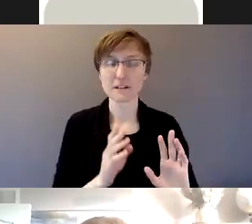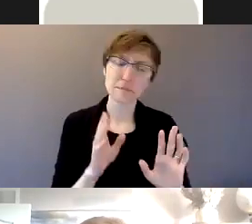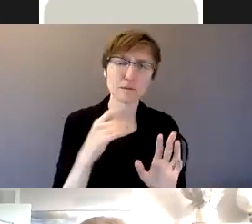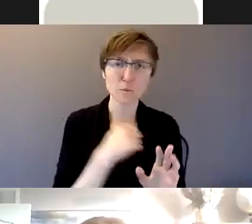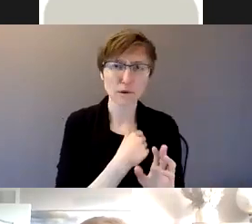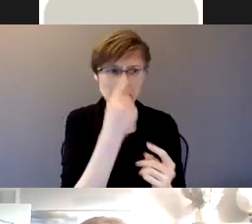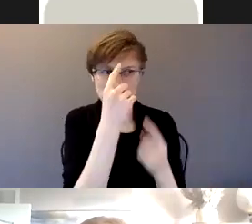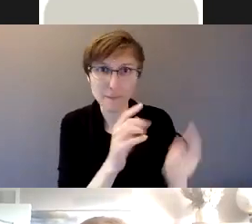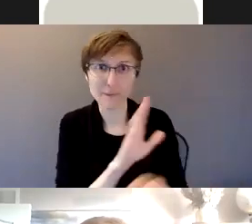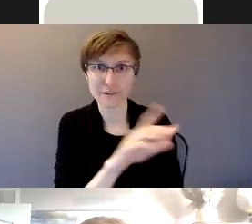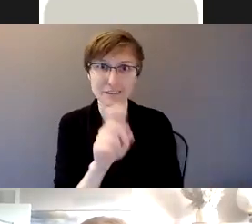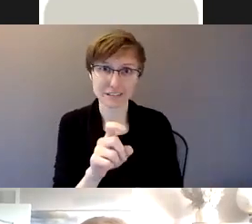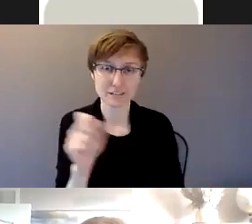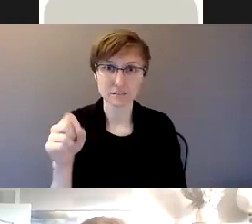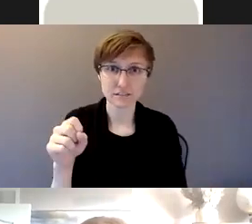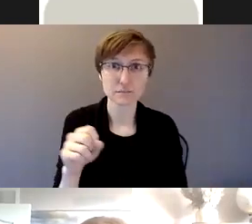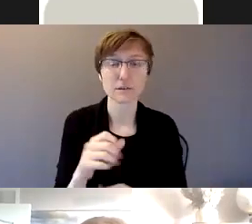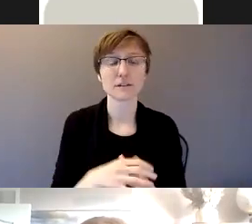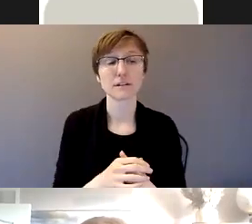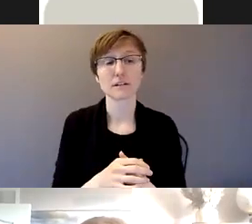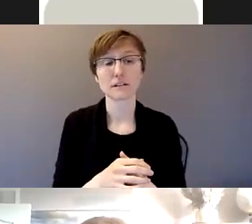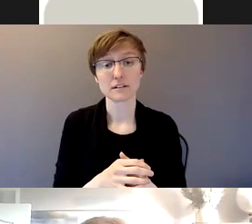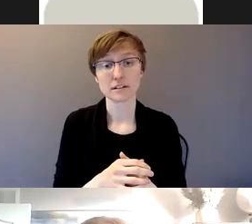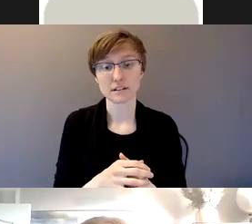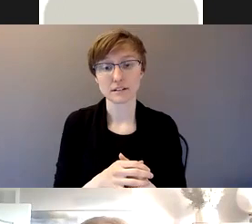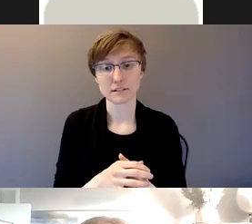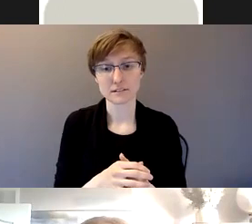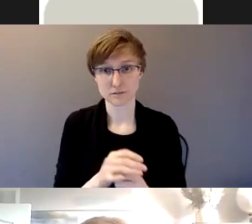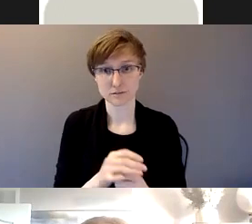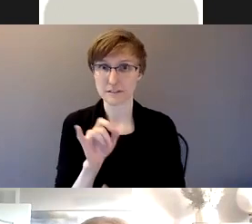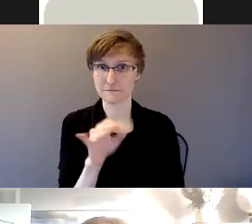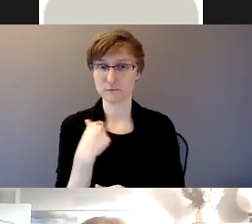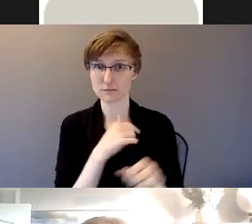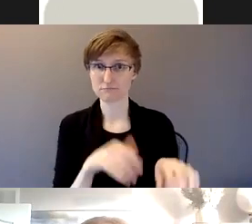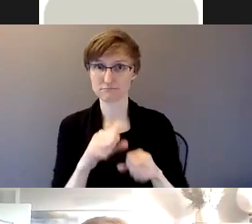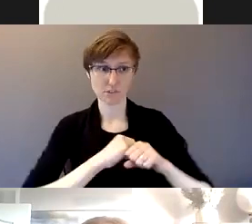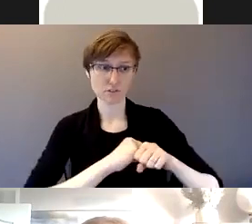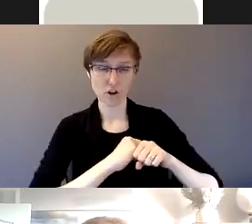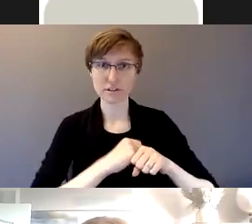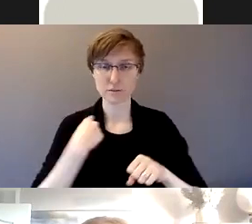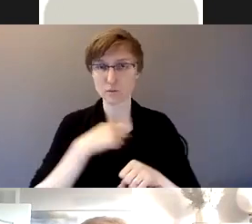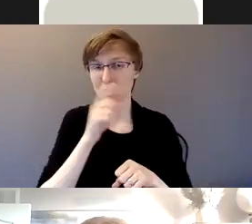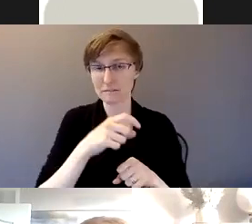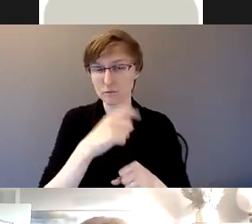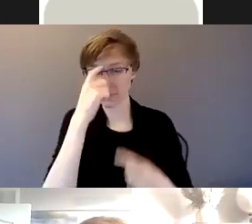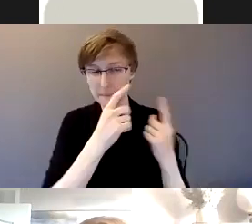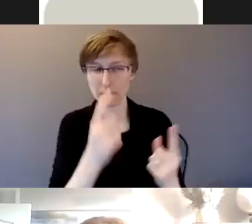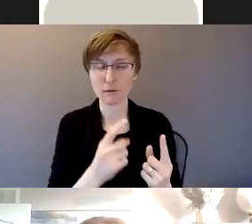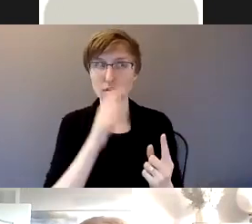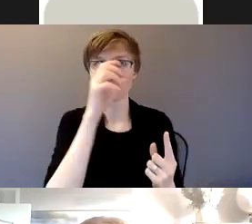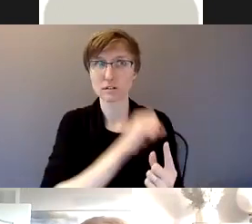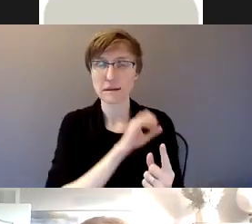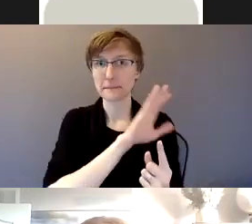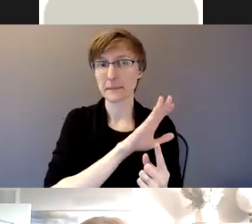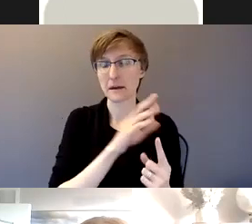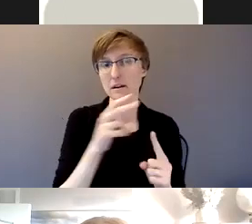even if we're guardian of someone who's incapable, we must try and determine what their wishes may be. But the decision